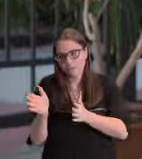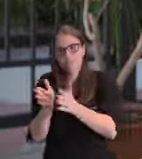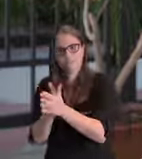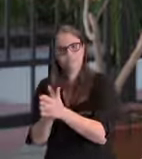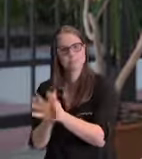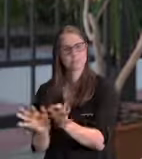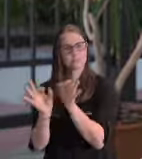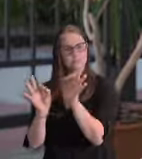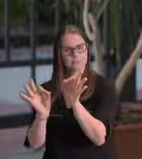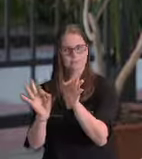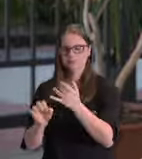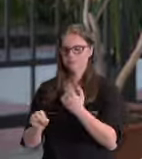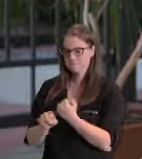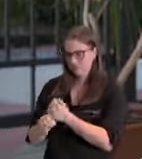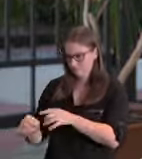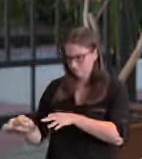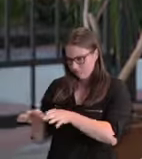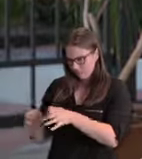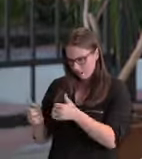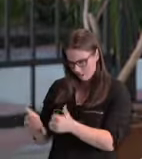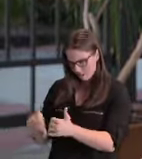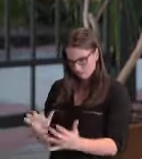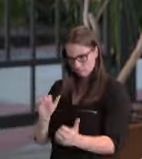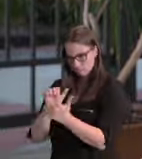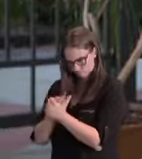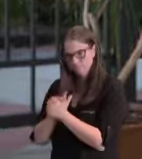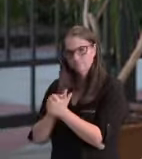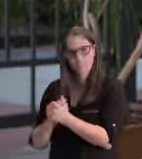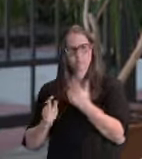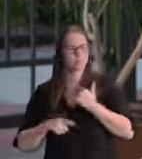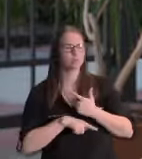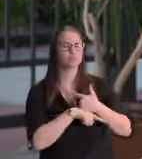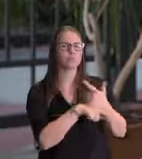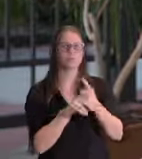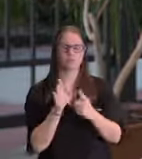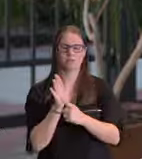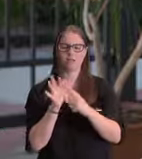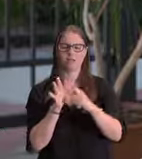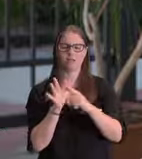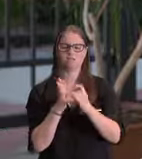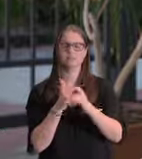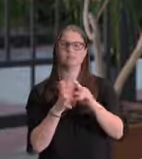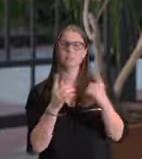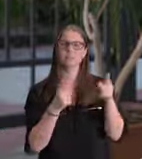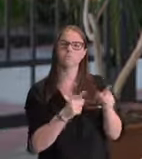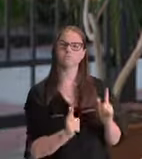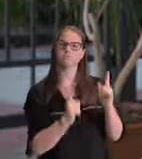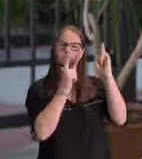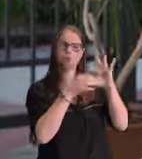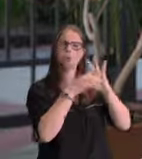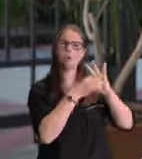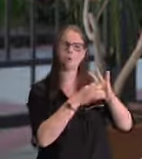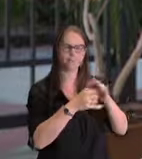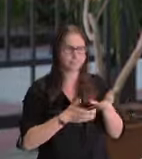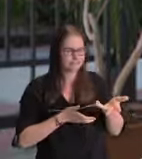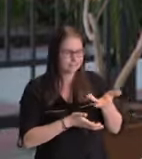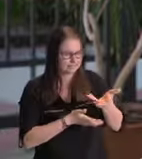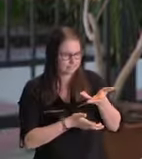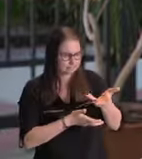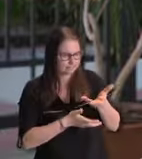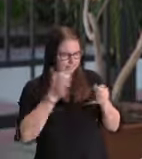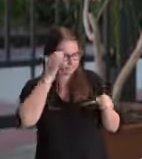again, and then make a plan, and then talk to the lessor or the lessor's agent